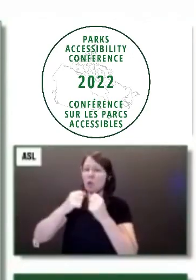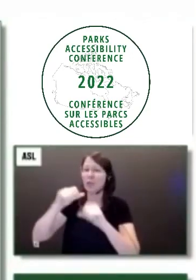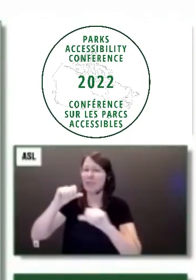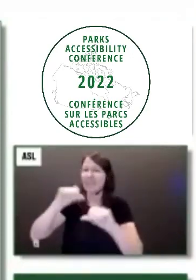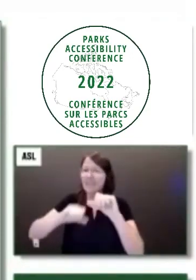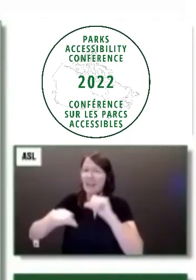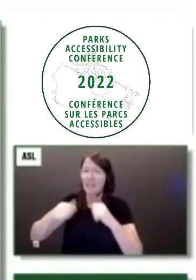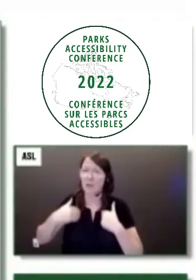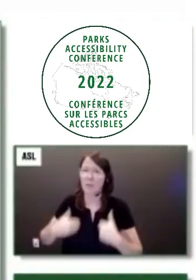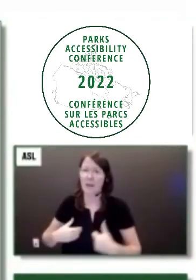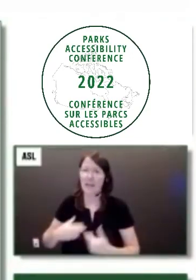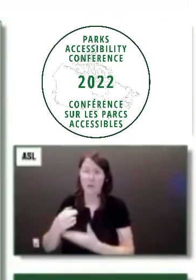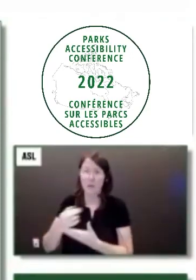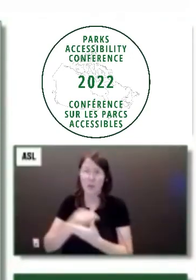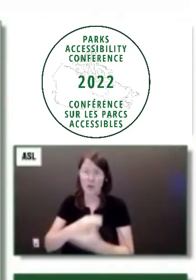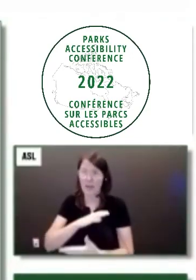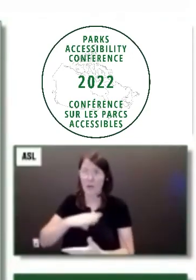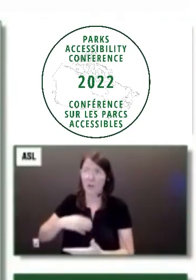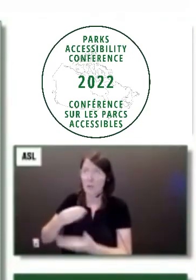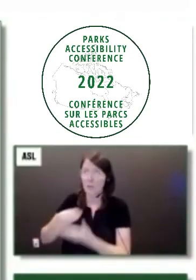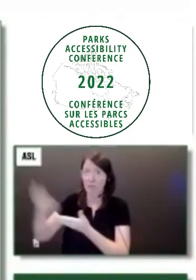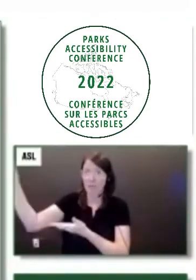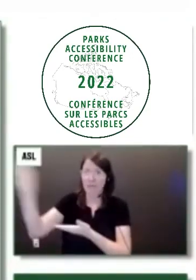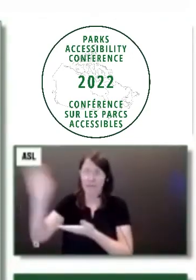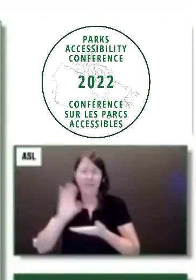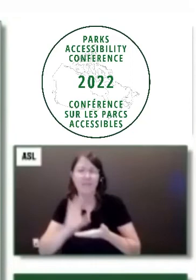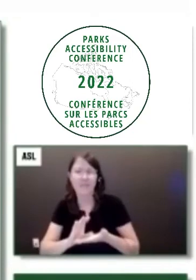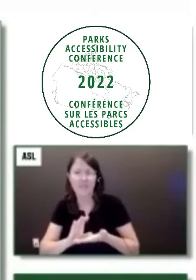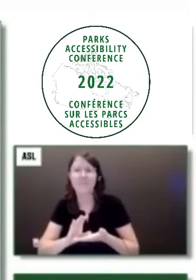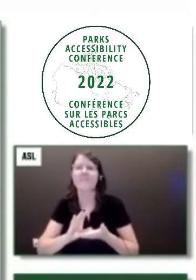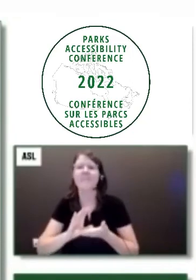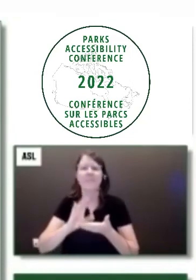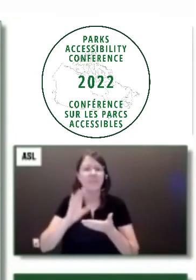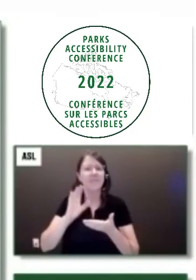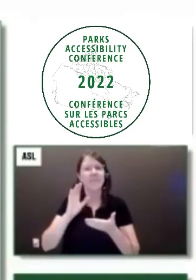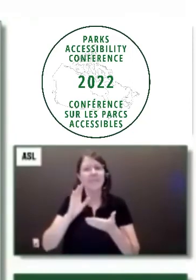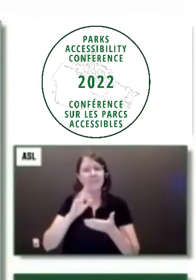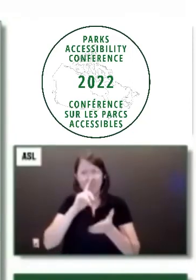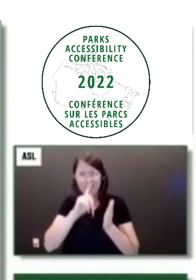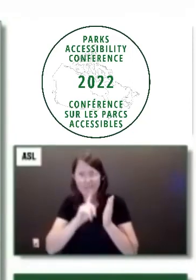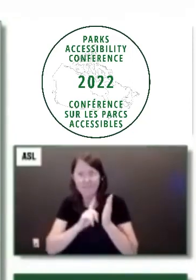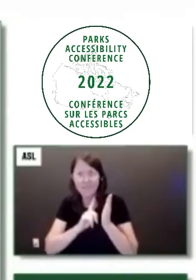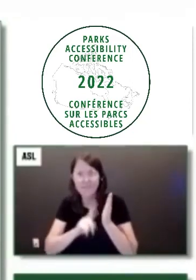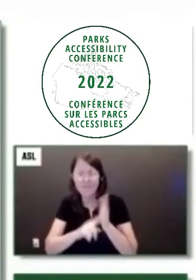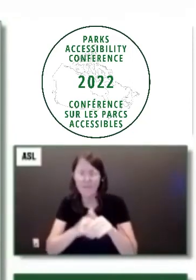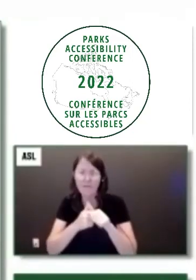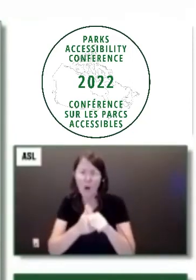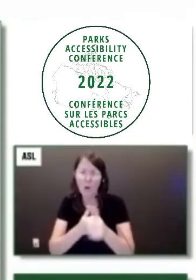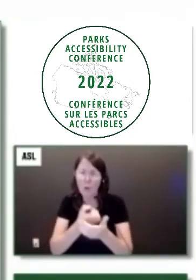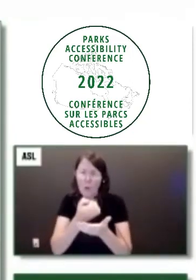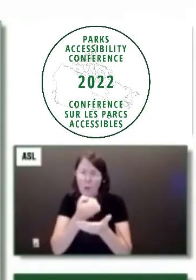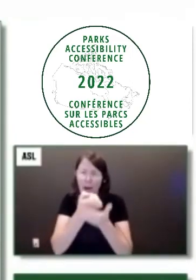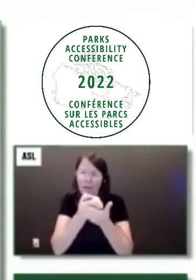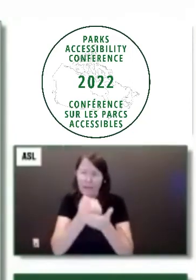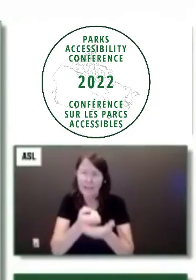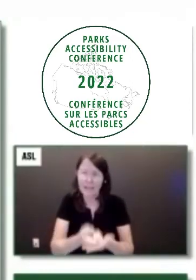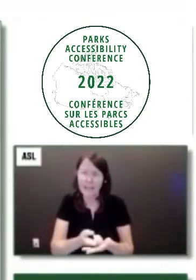All project that supports an evidence-based approach to promoting inclusive experiences in British Columbia's